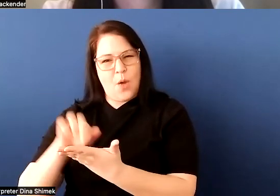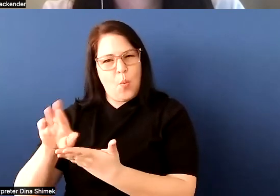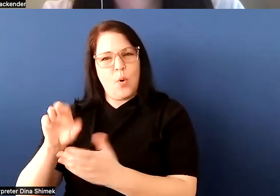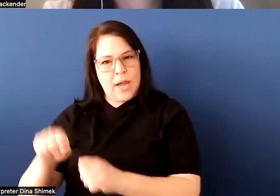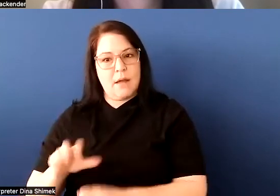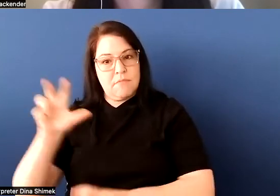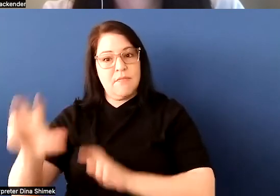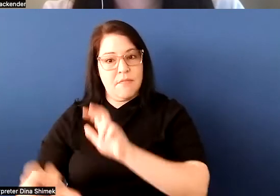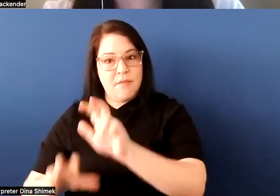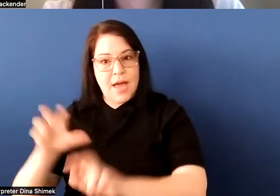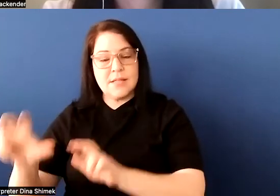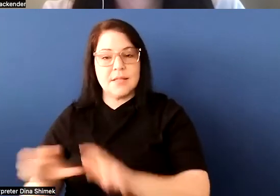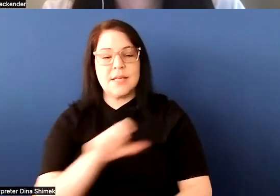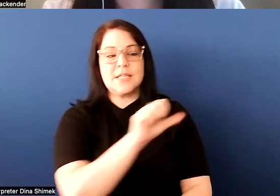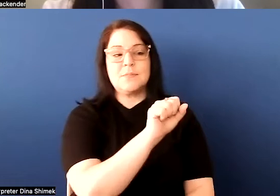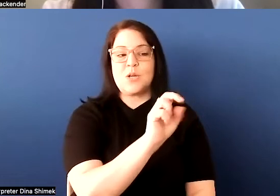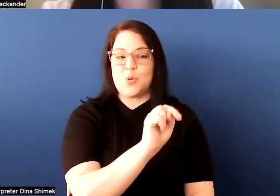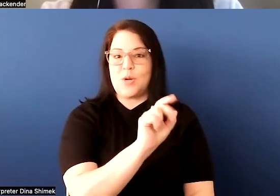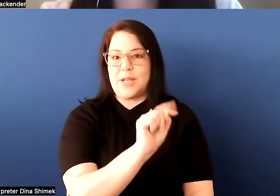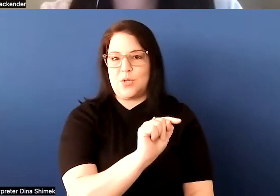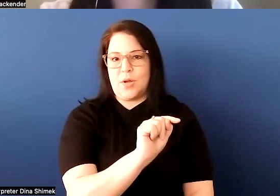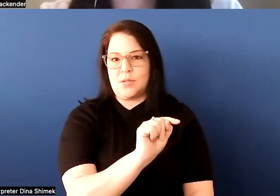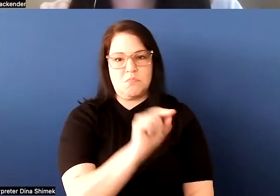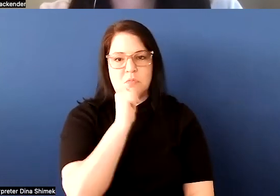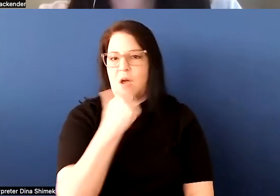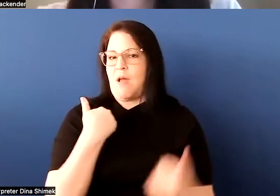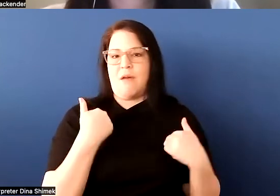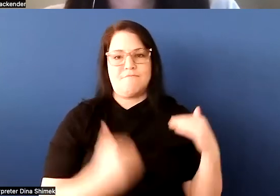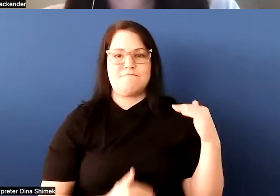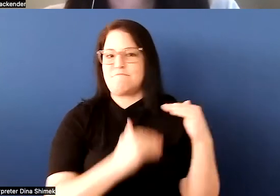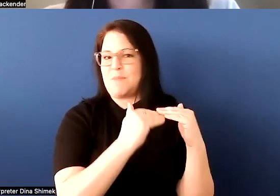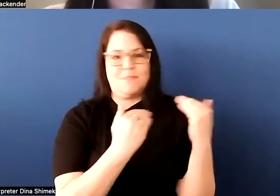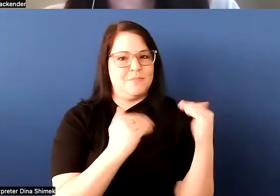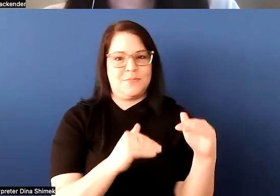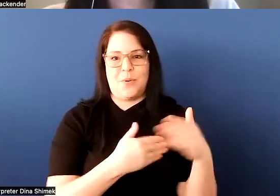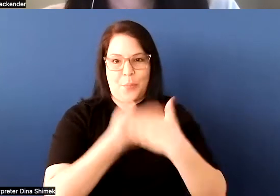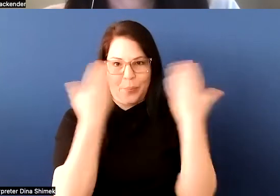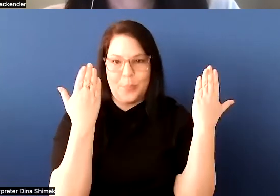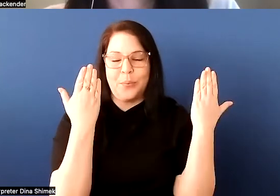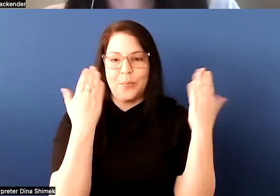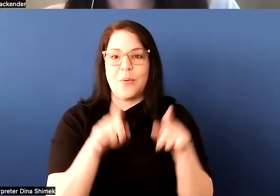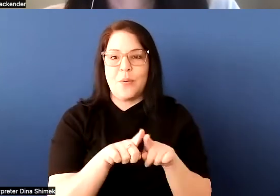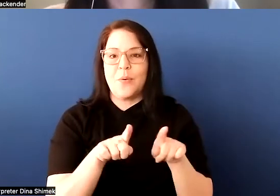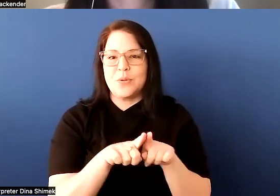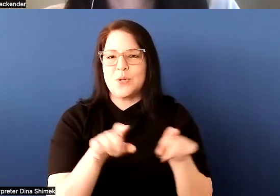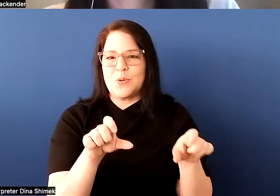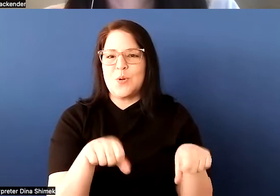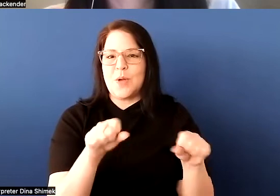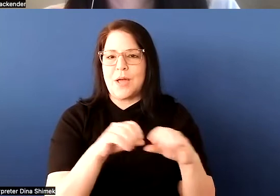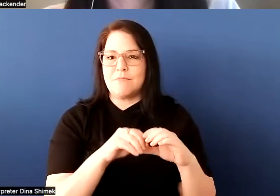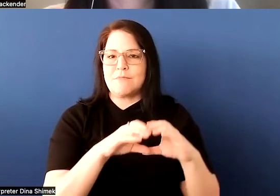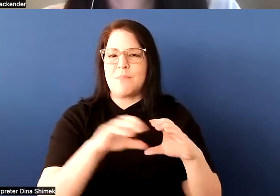invested. The special needs trust has no such caps or limitations. And it also has the ability to hold